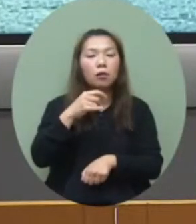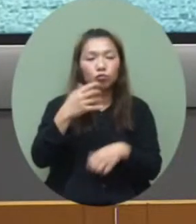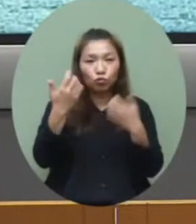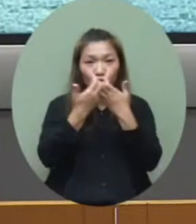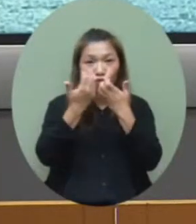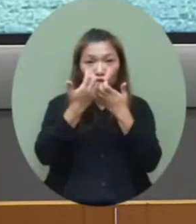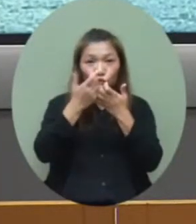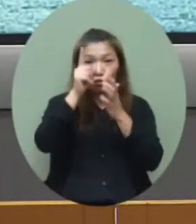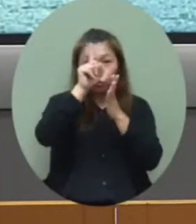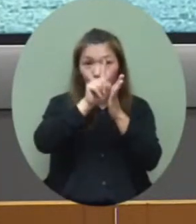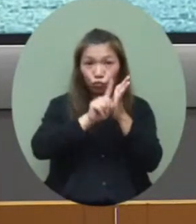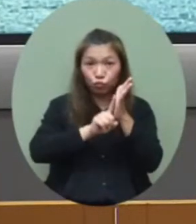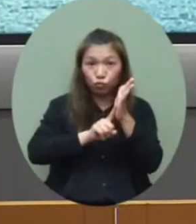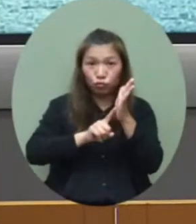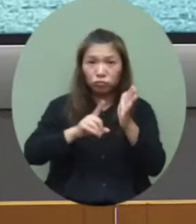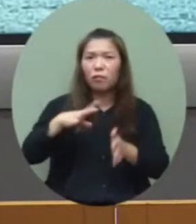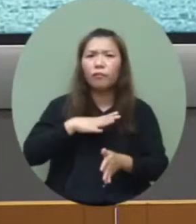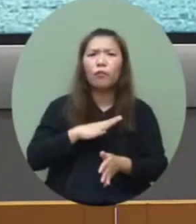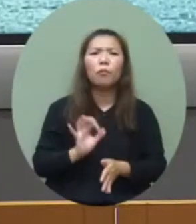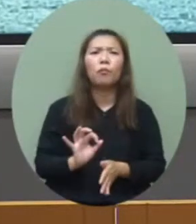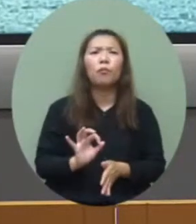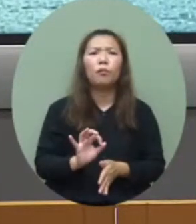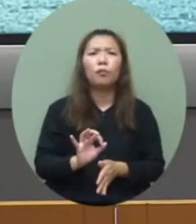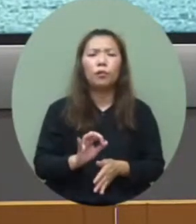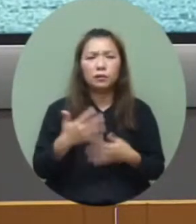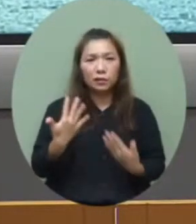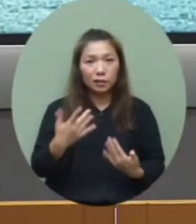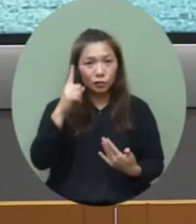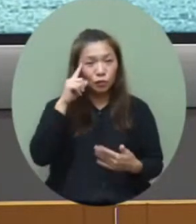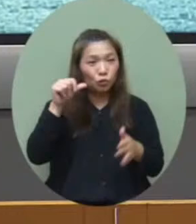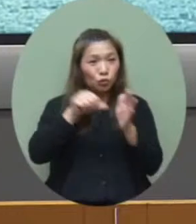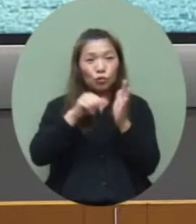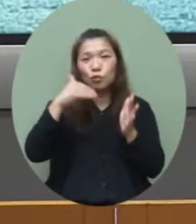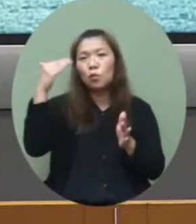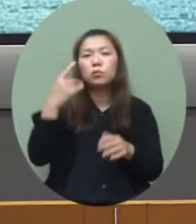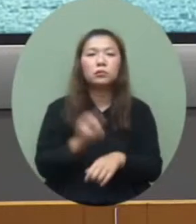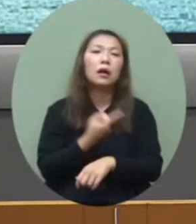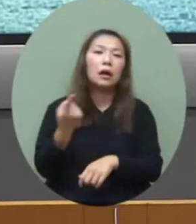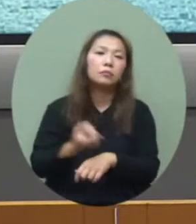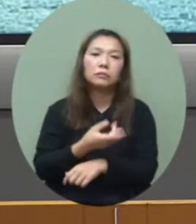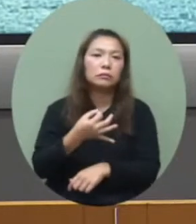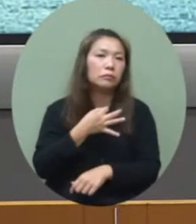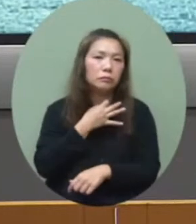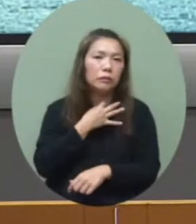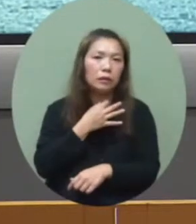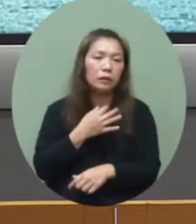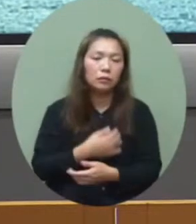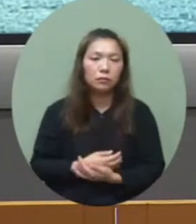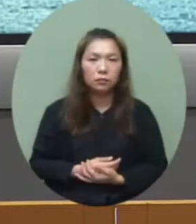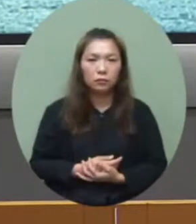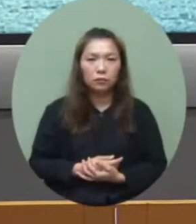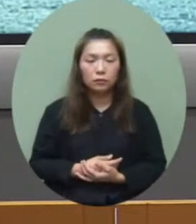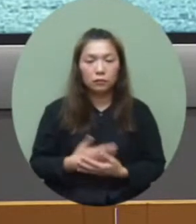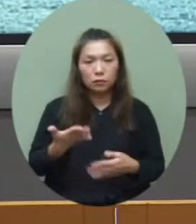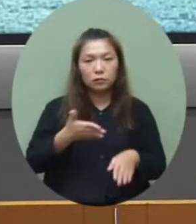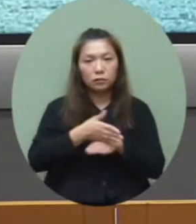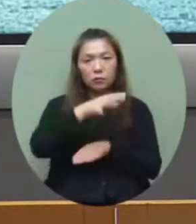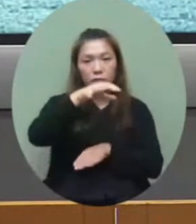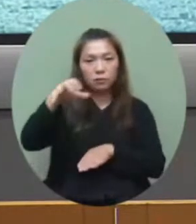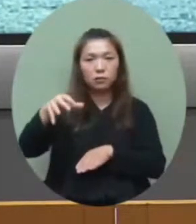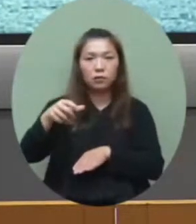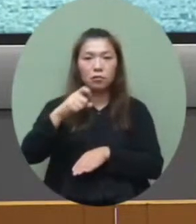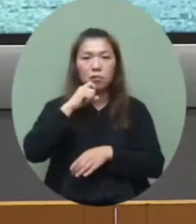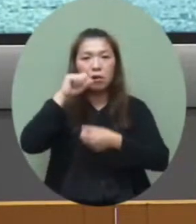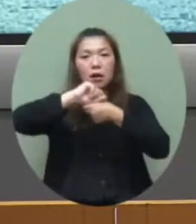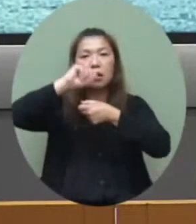peak. So with the increasing number of cases in the community, there are a lot of community